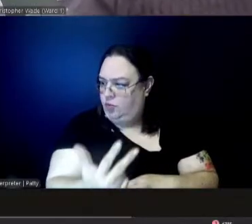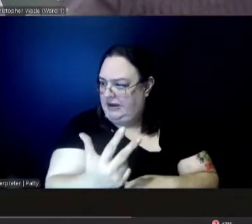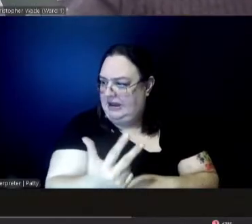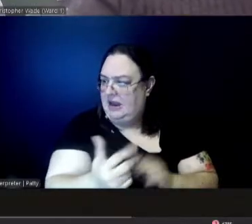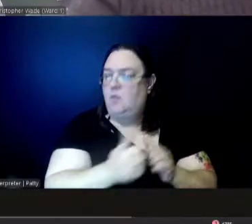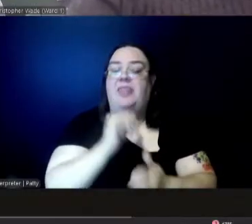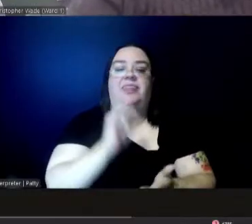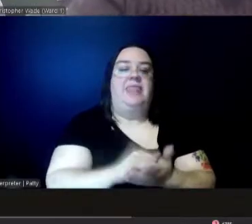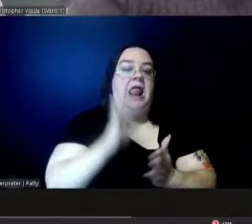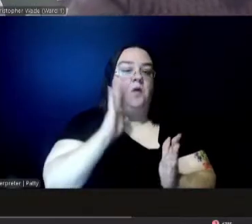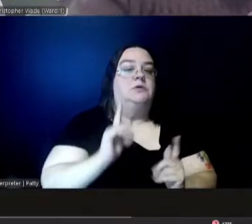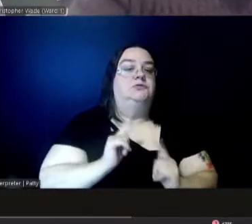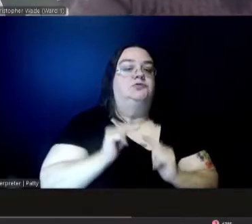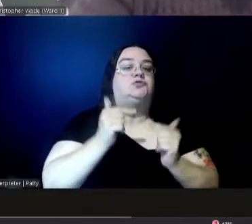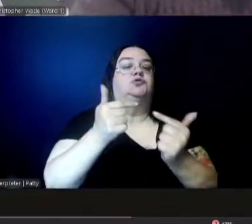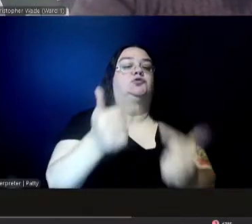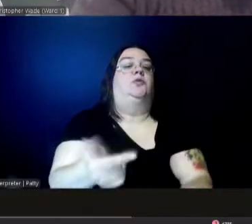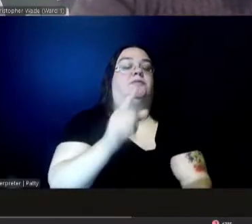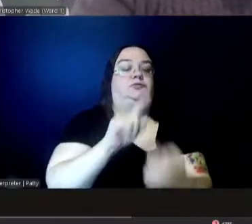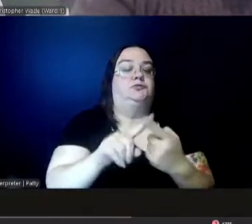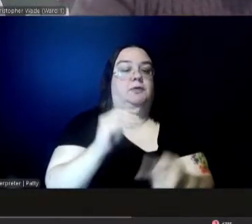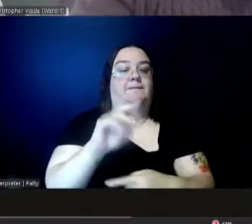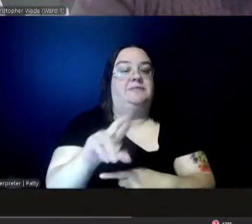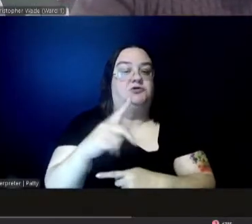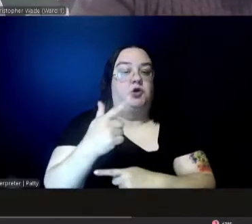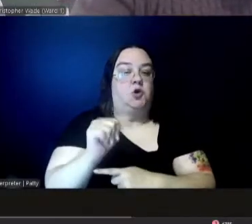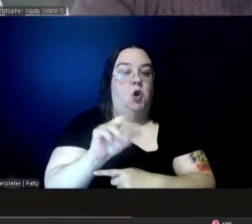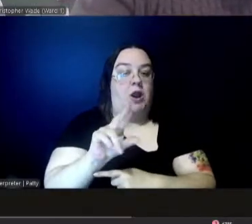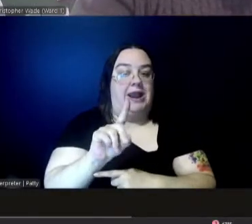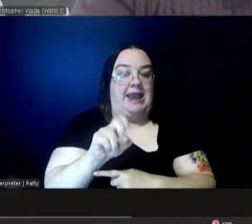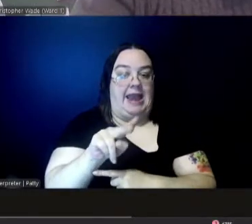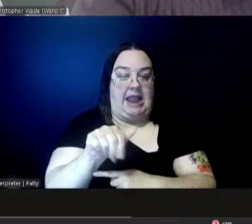turn it over to Mr. Cardenas.